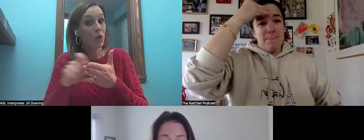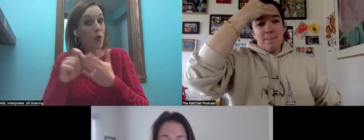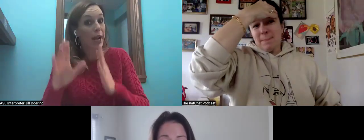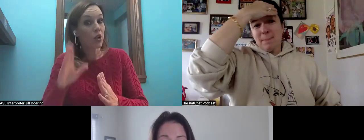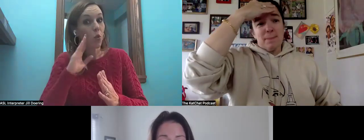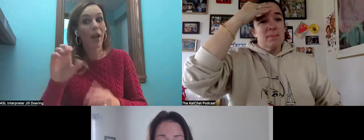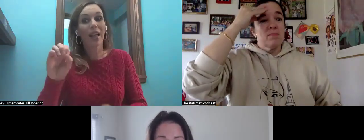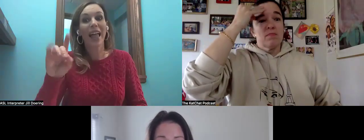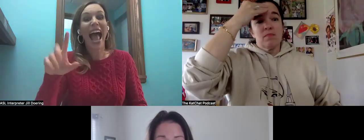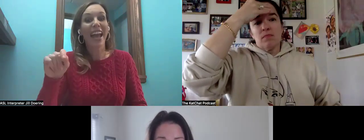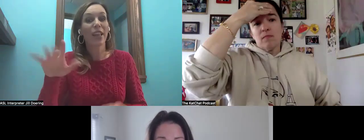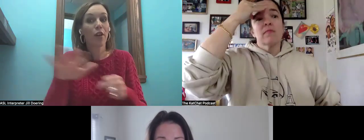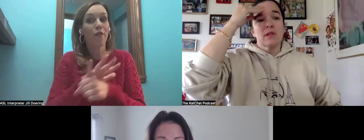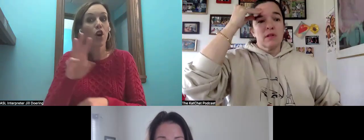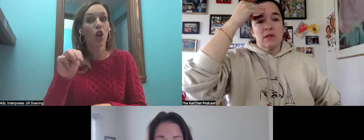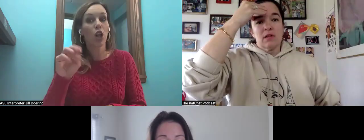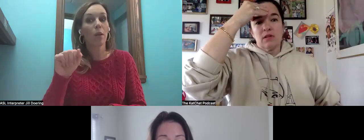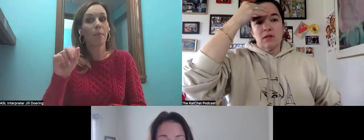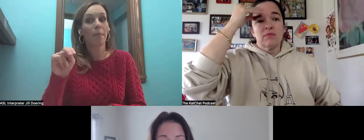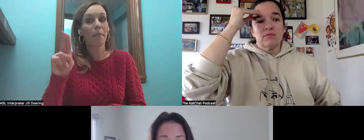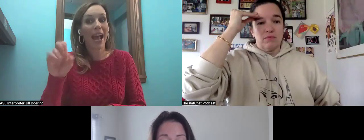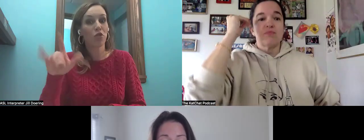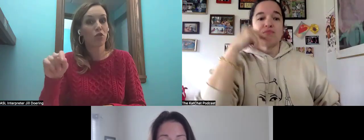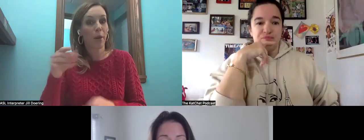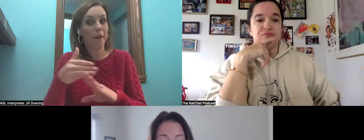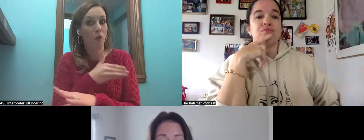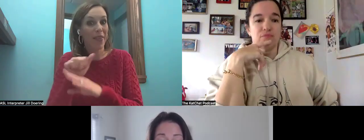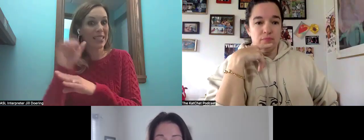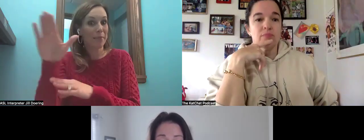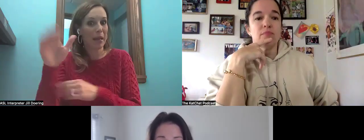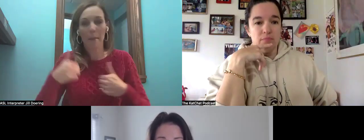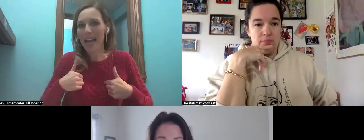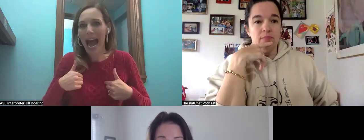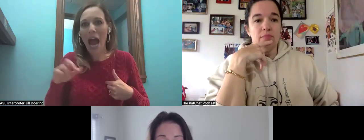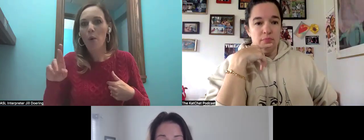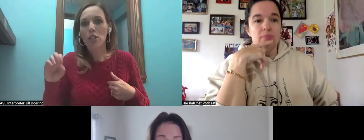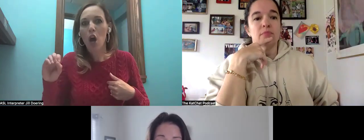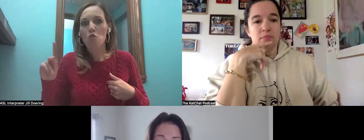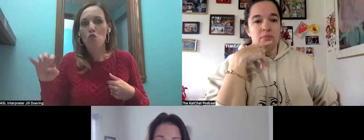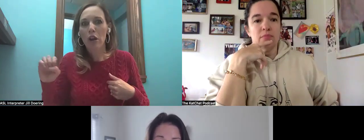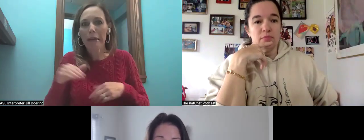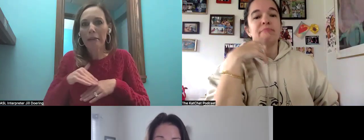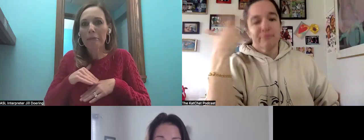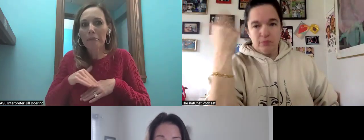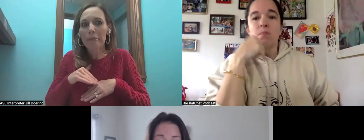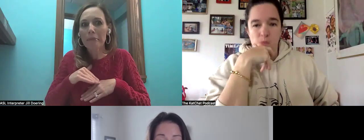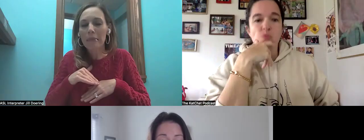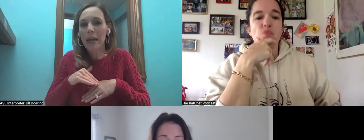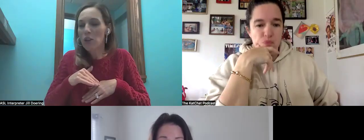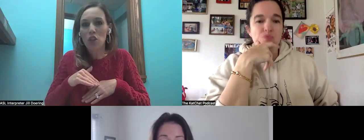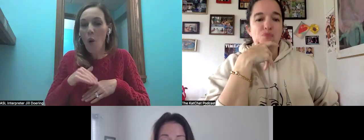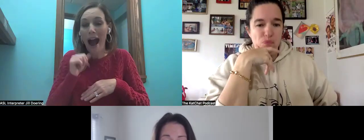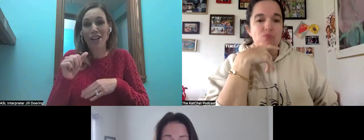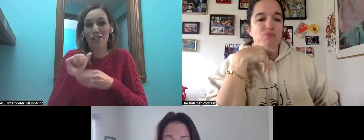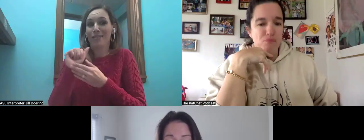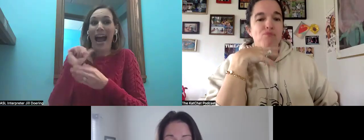their full manuscript before they submit. But I was a rookie at this, and I didn't edit it. And I sent her the whole thing, and then